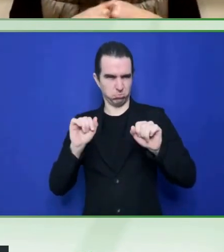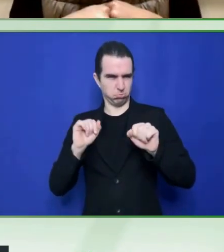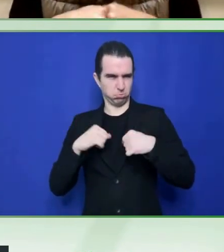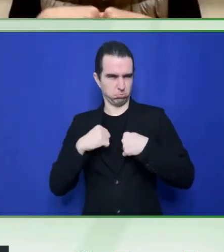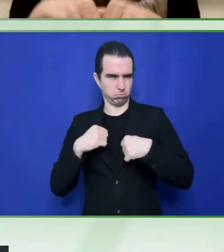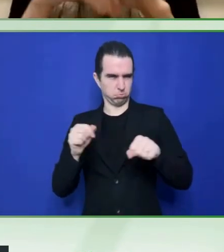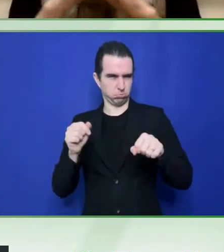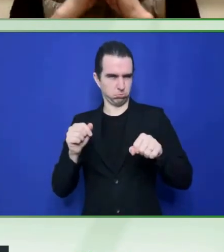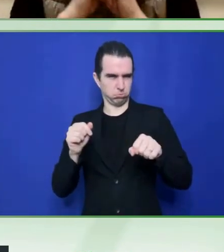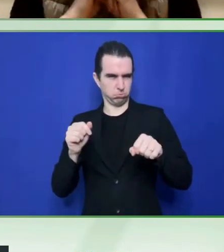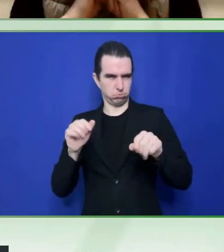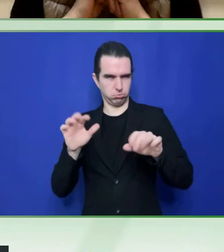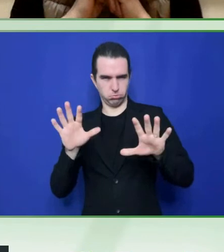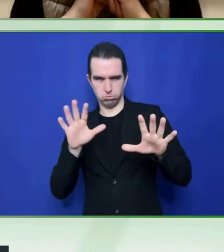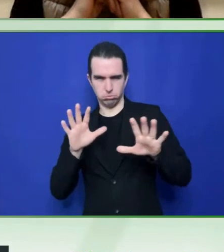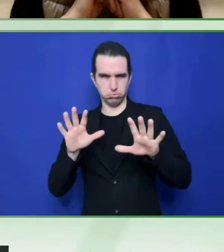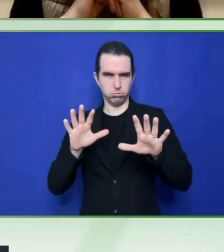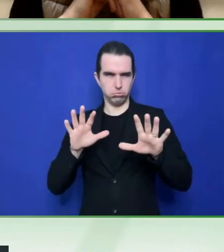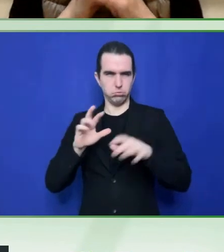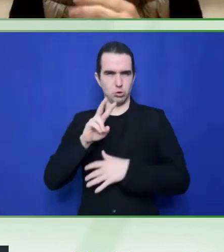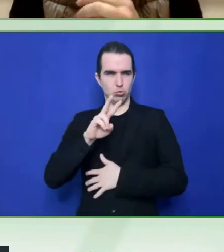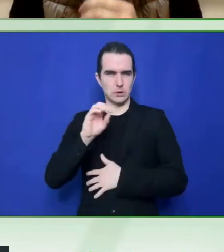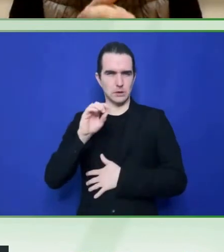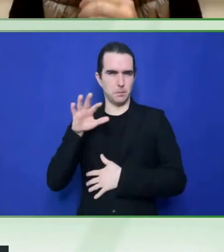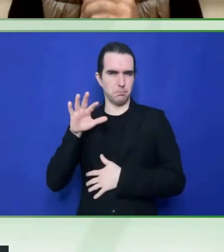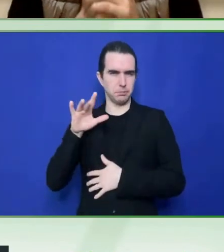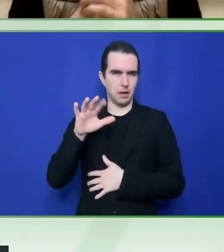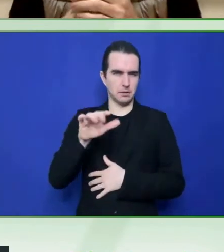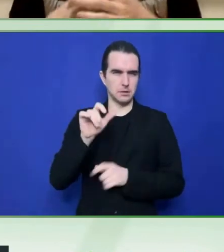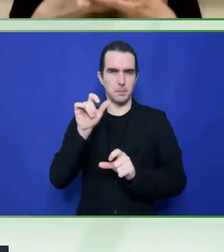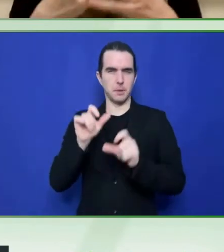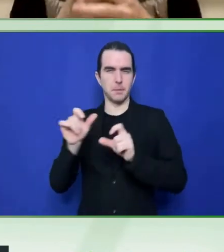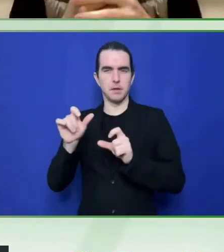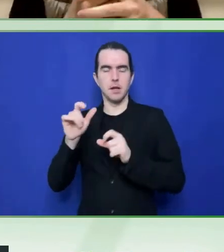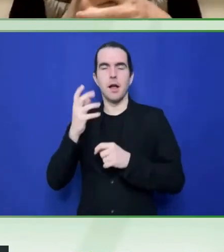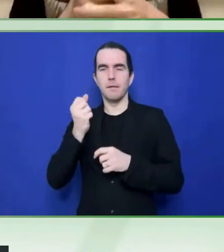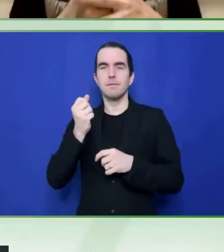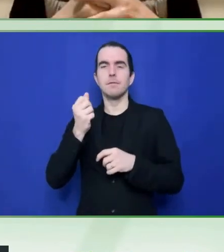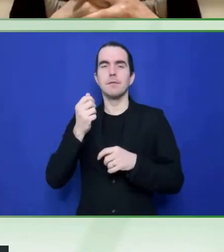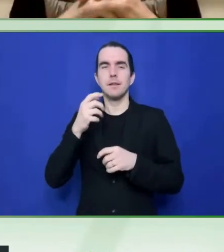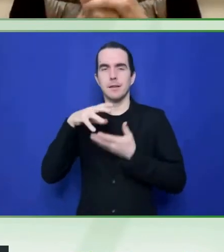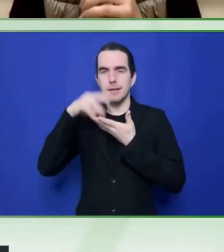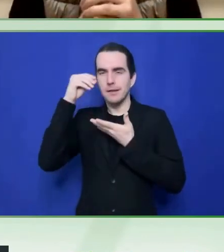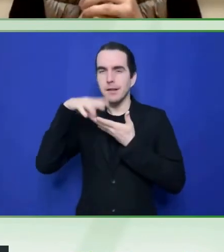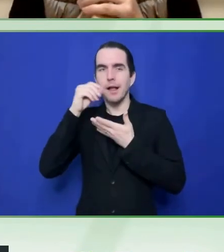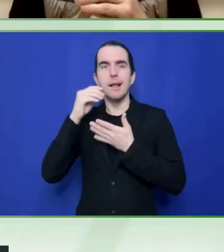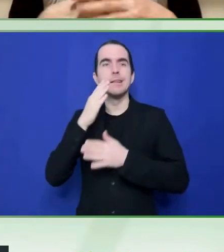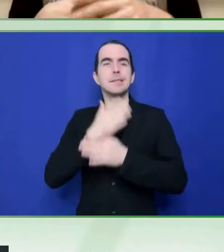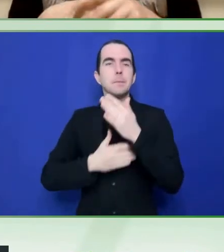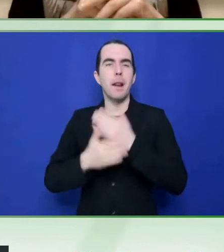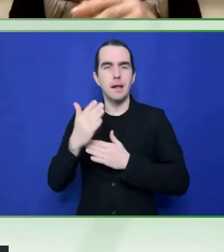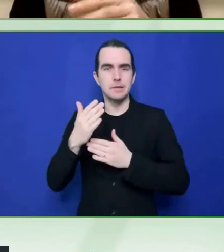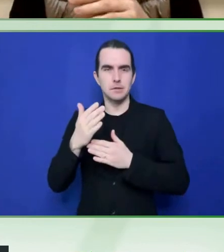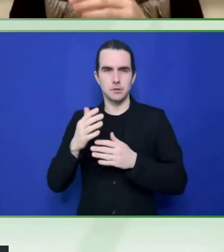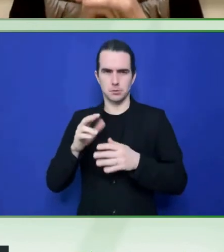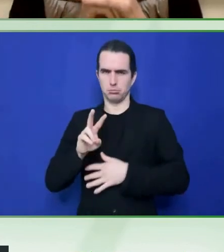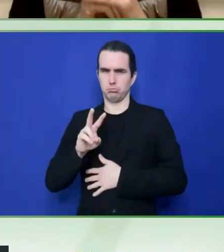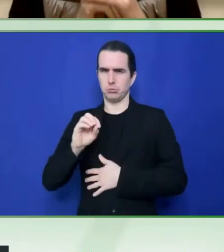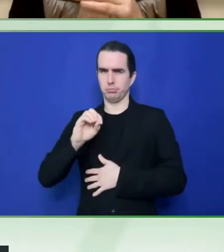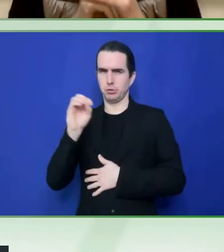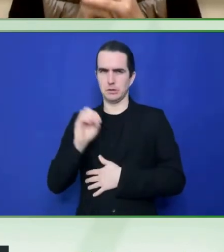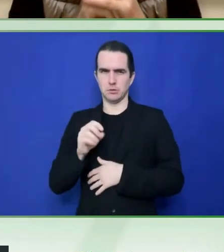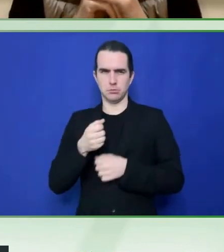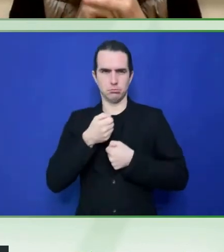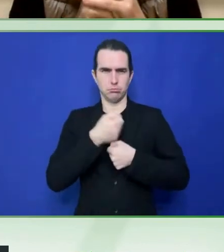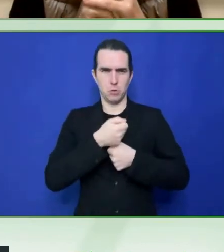up. Please, next slide, please. So who we are, the Inclusion Factory is a supplier for the automotive